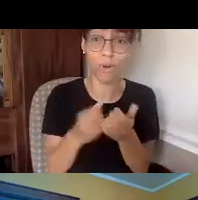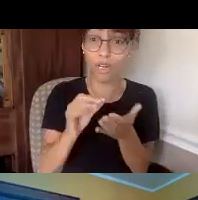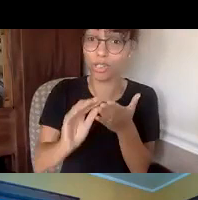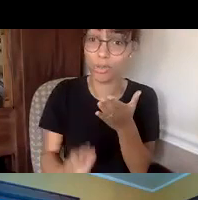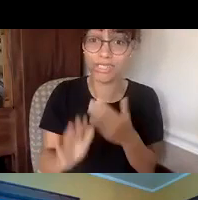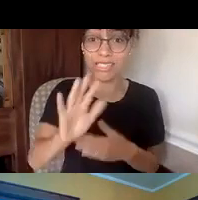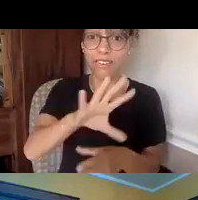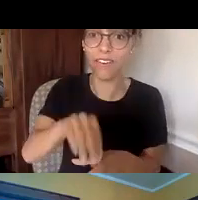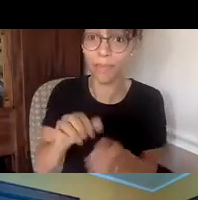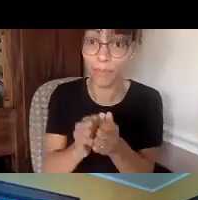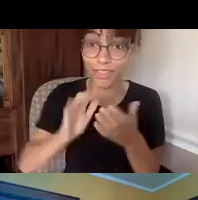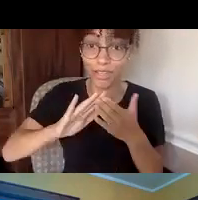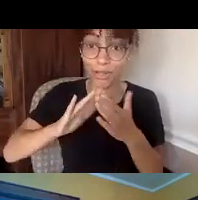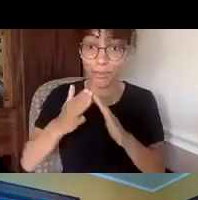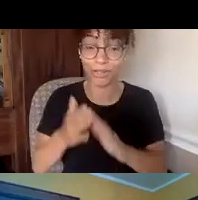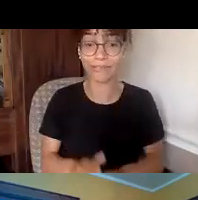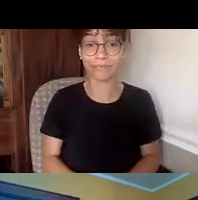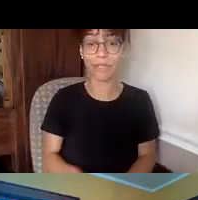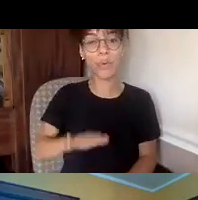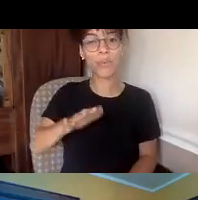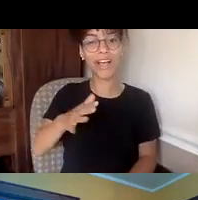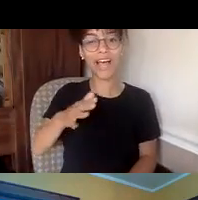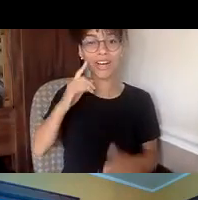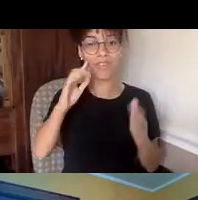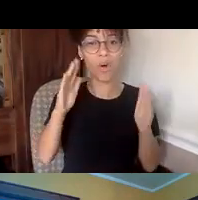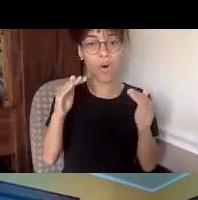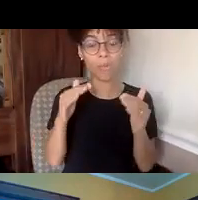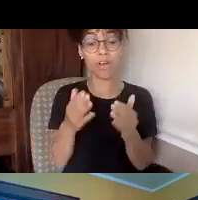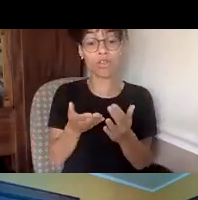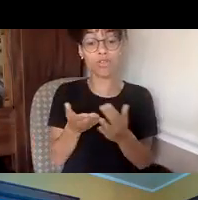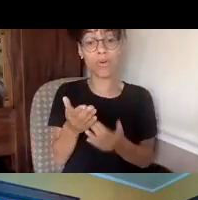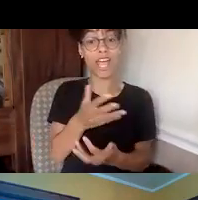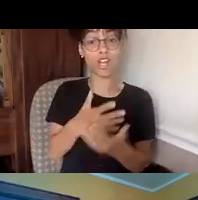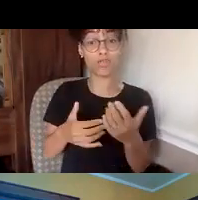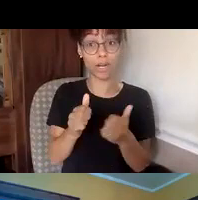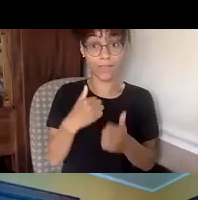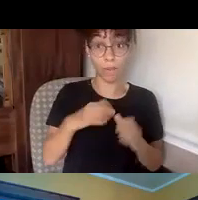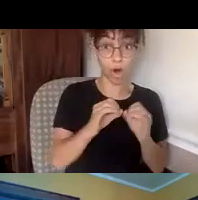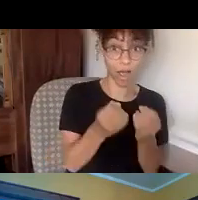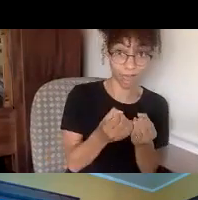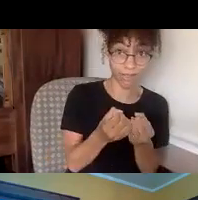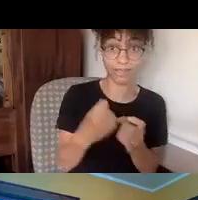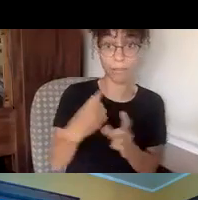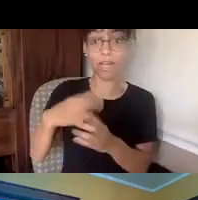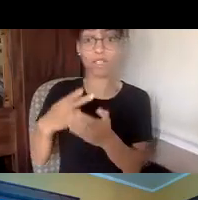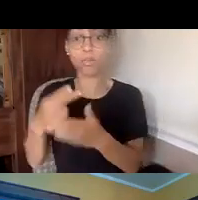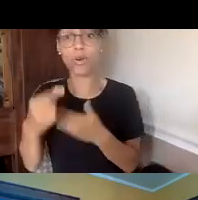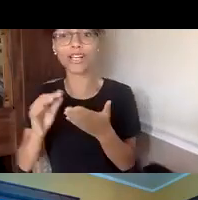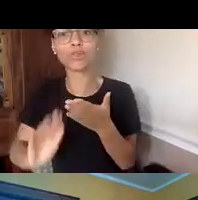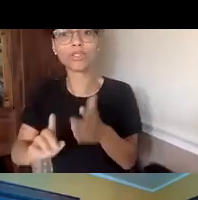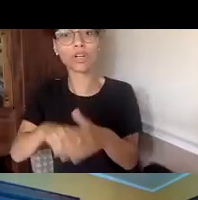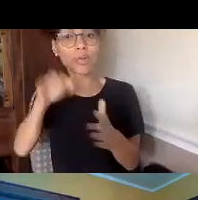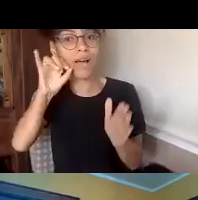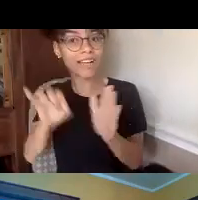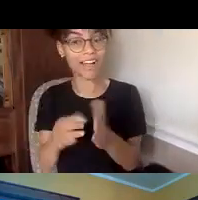in the community. And kind of we hope that through interacting with our office and interacting with our programs that students begin to identify things in